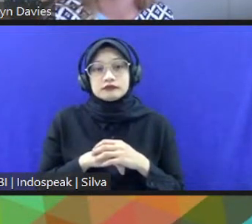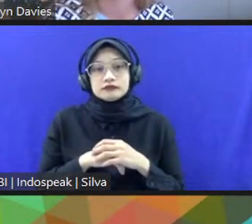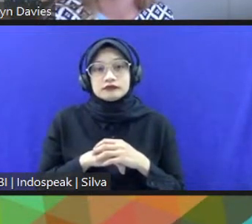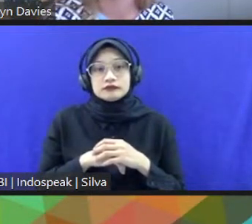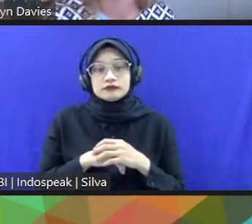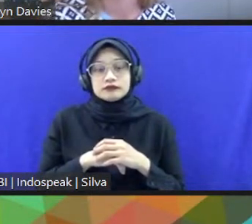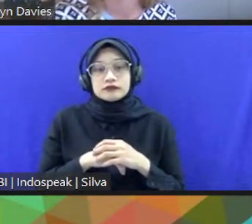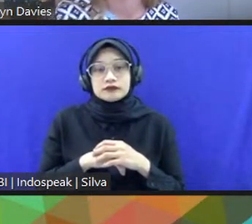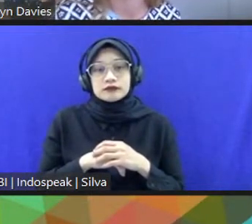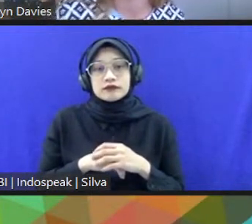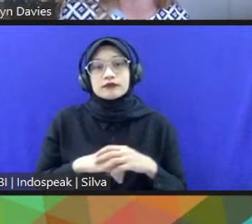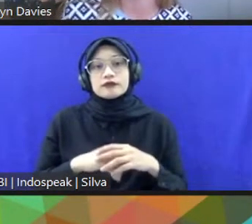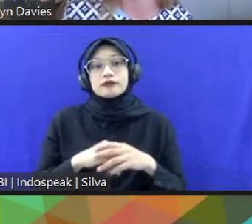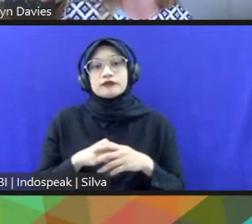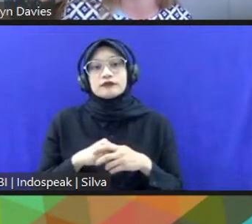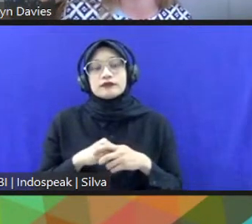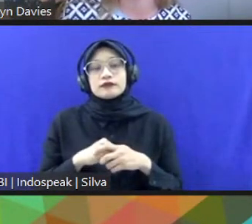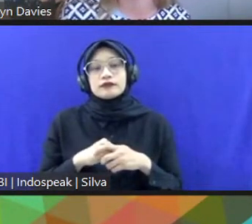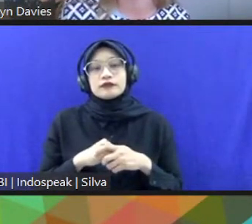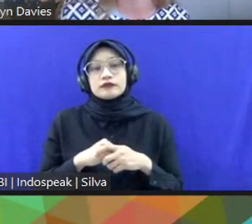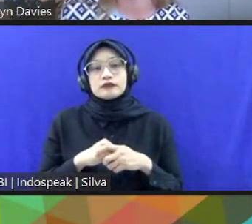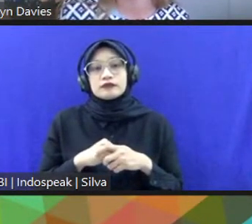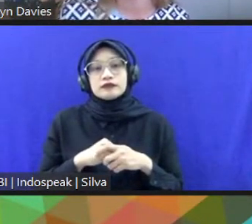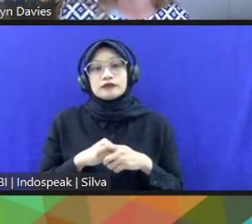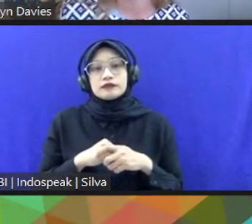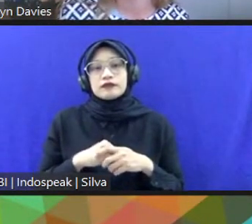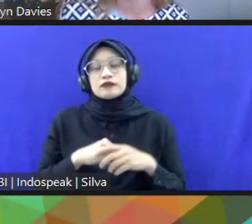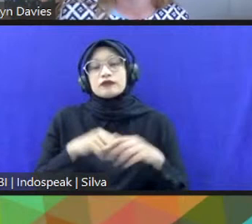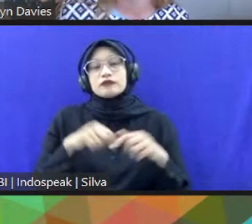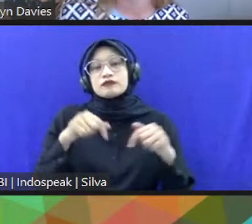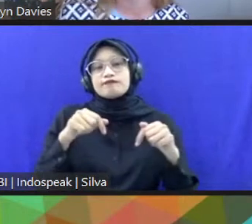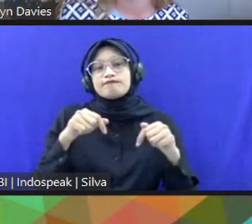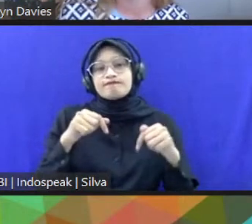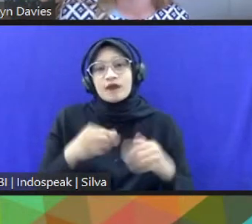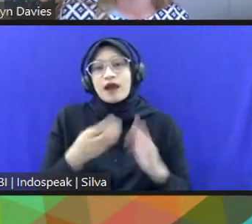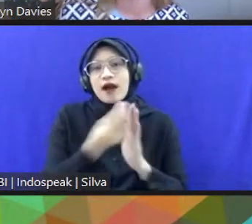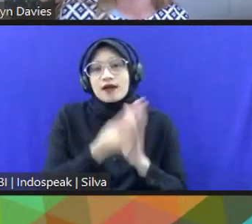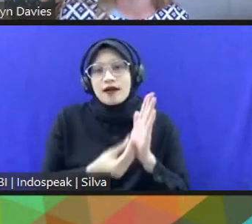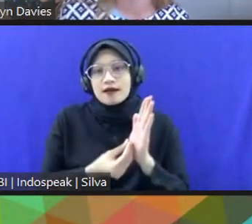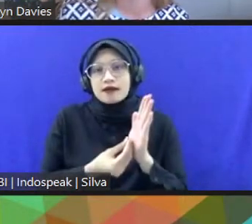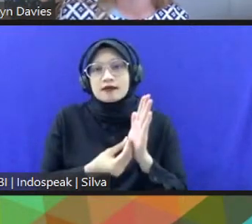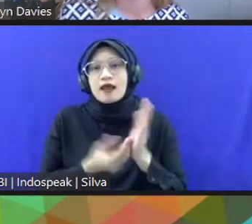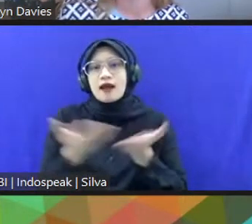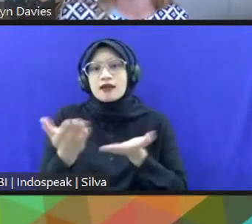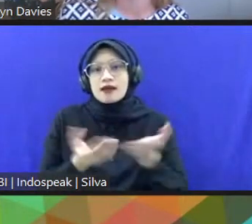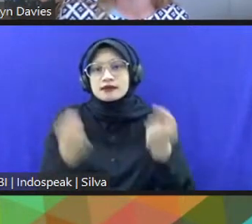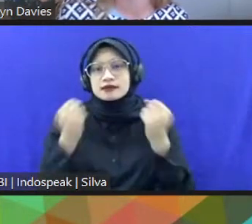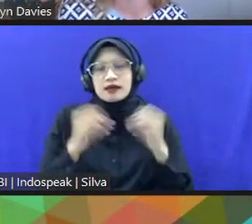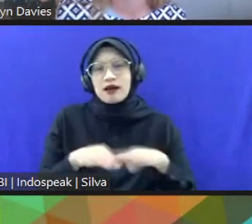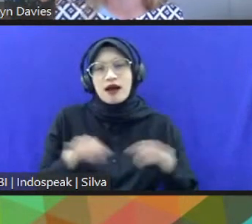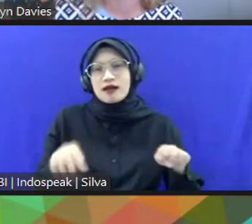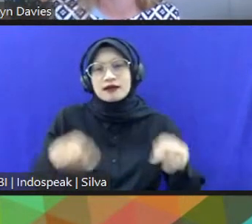coverage rate is lowest for children, and that would be an interesting one to look at as well. Thank you for the question, though.